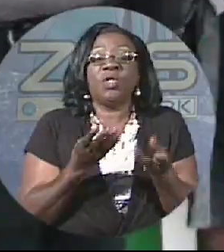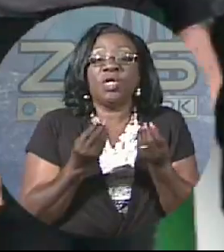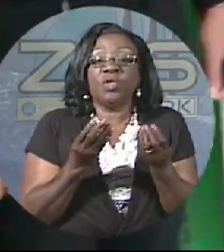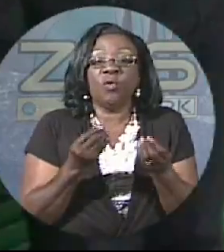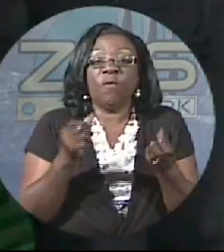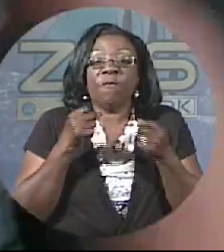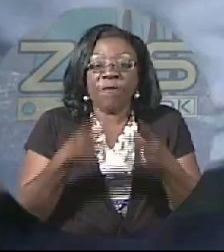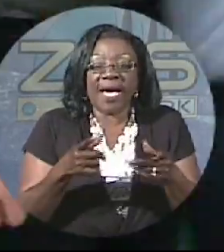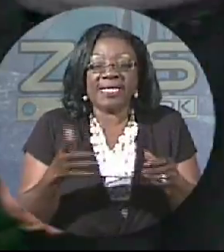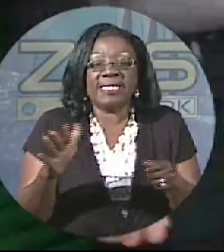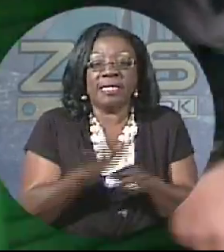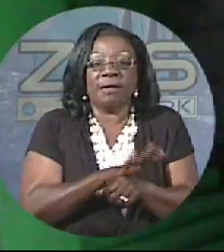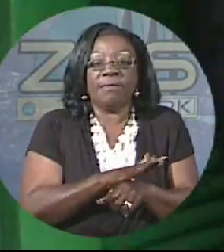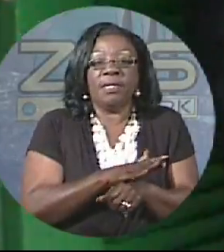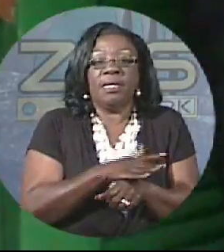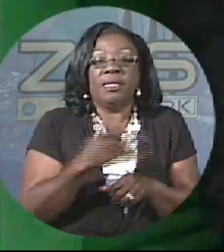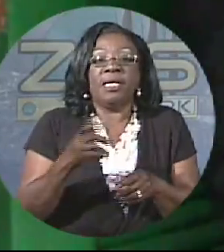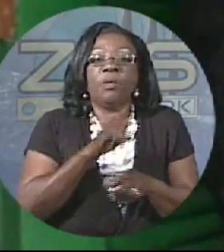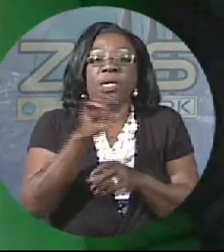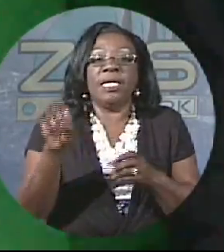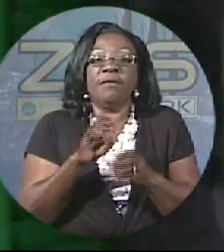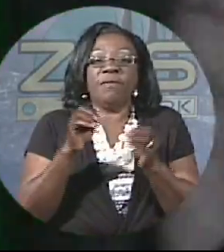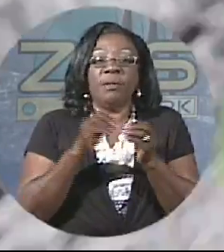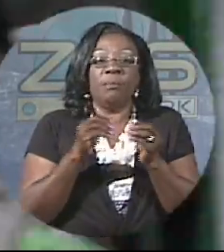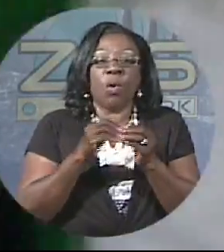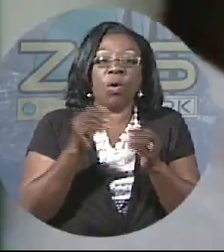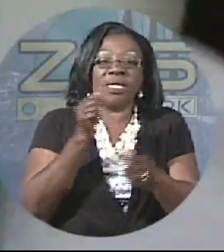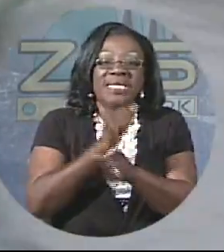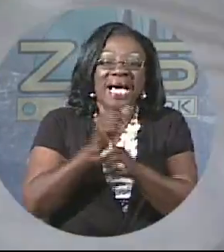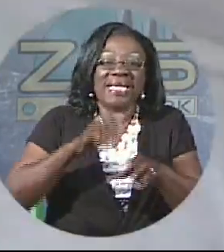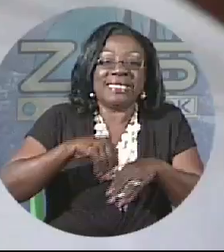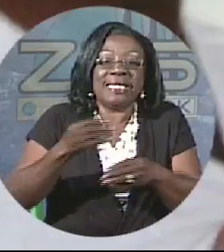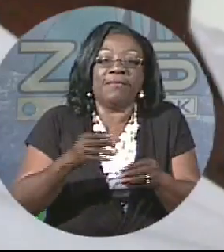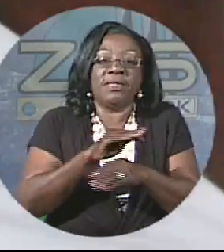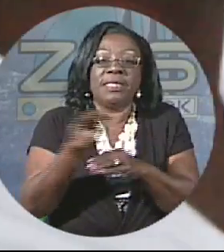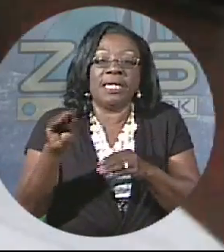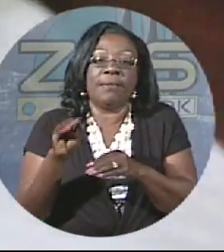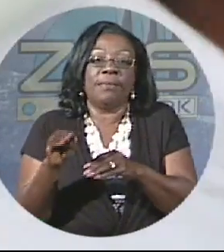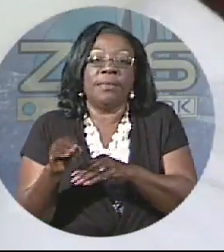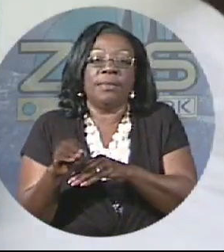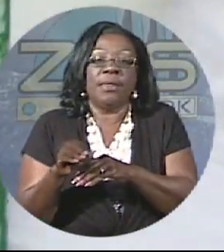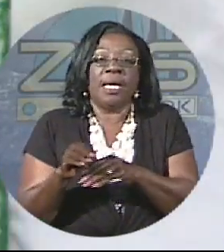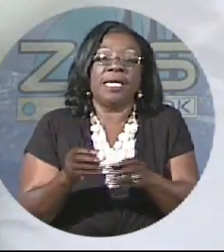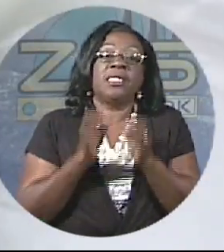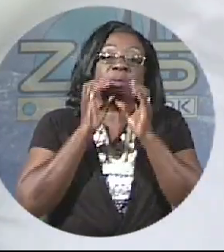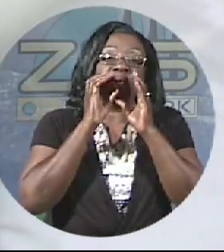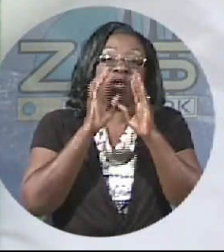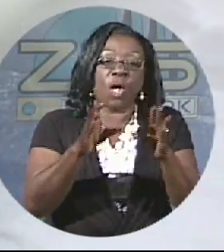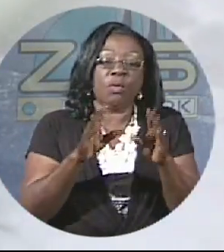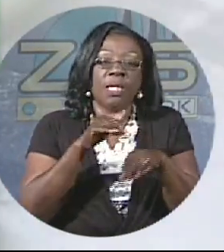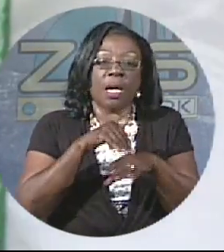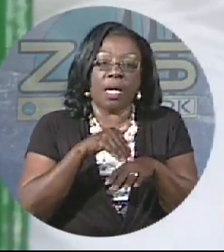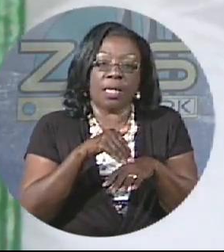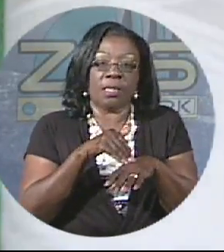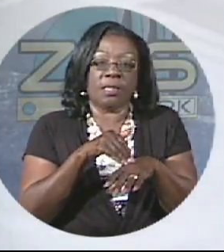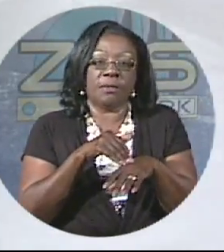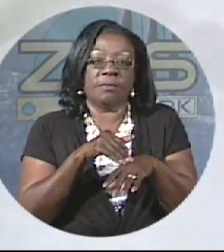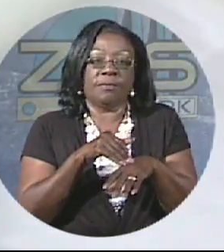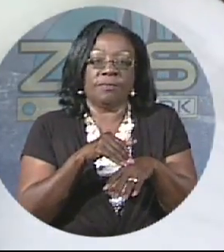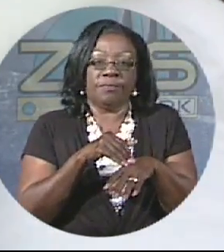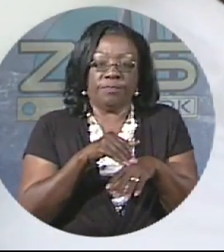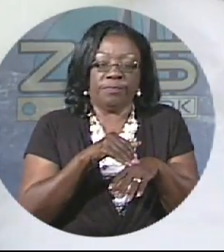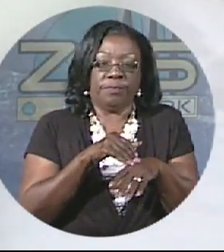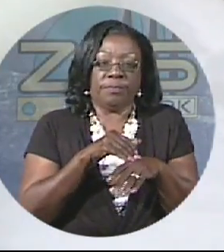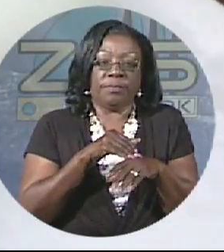fast enough, there were even more tasks handed down, as the Tribune's Richard Rowe learned. Shut up! So why